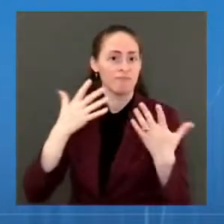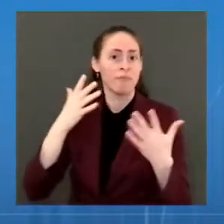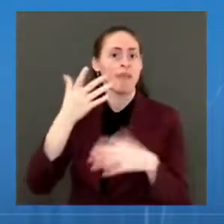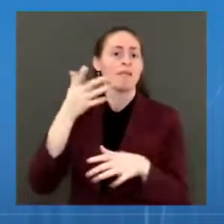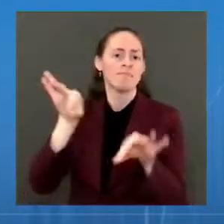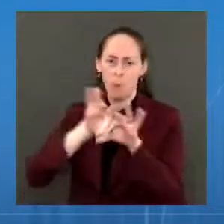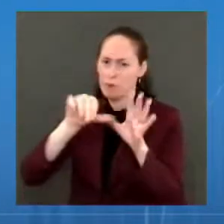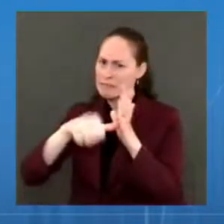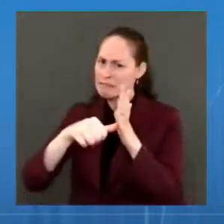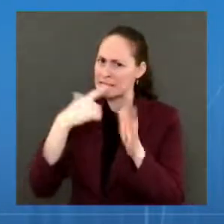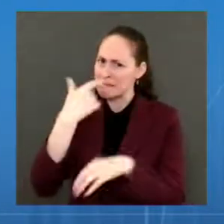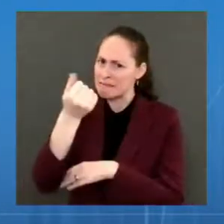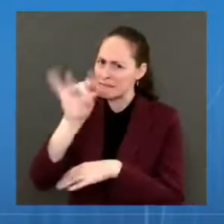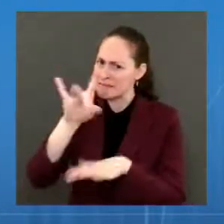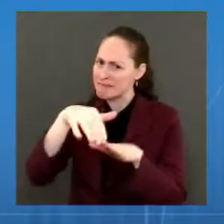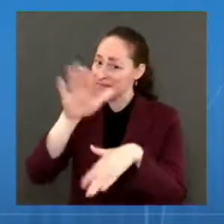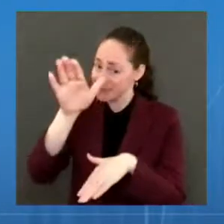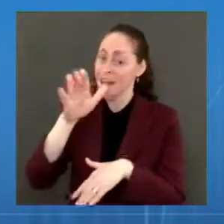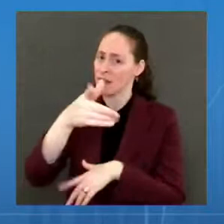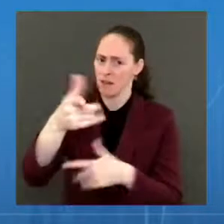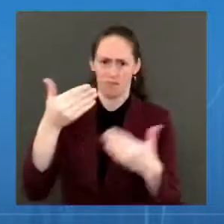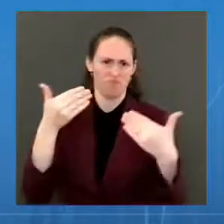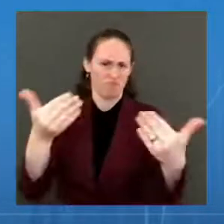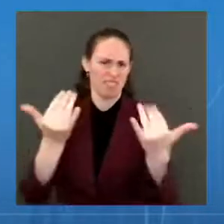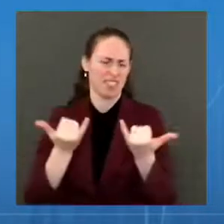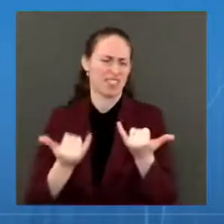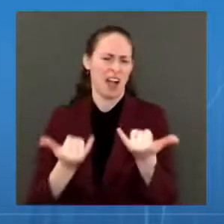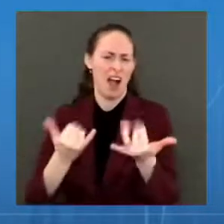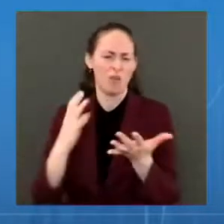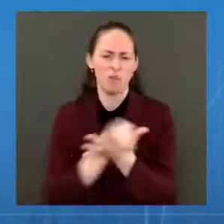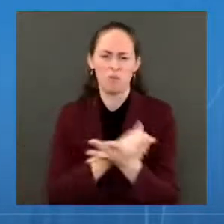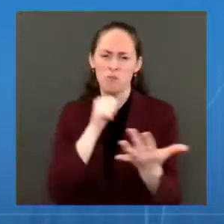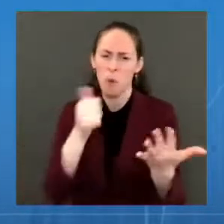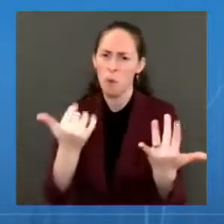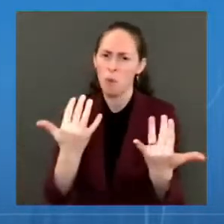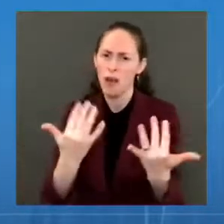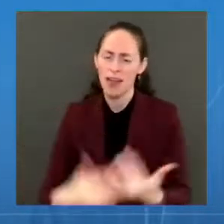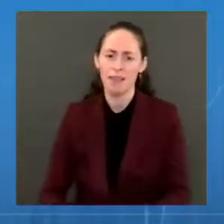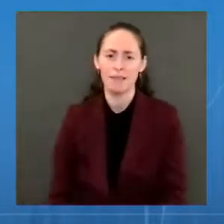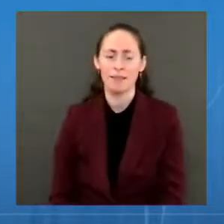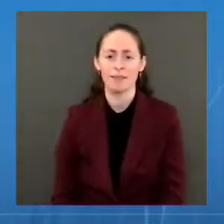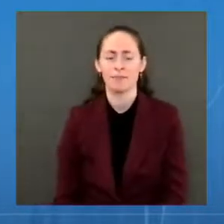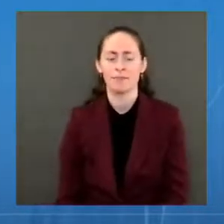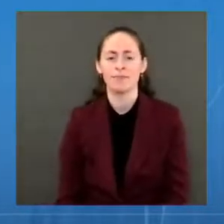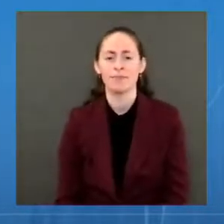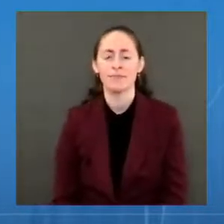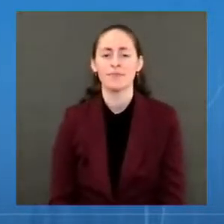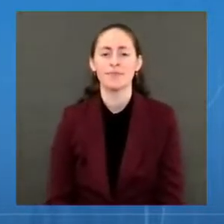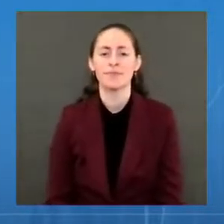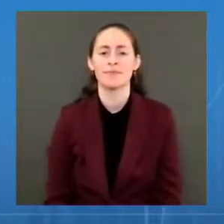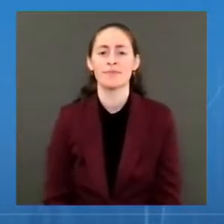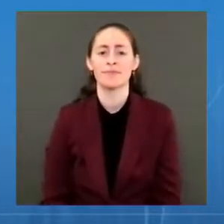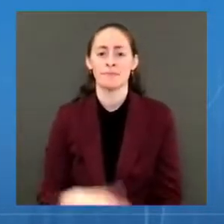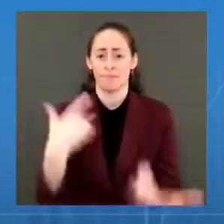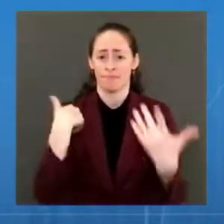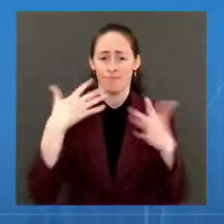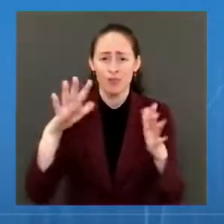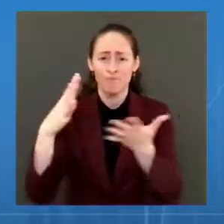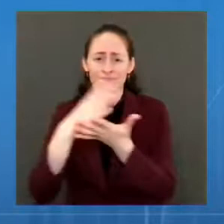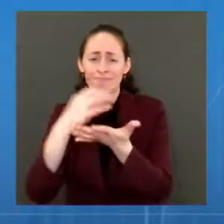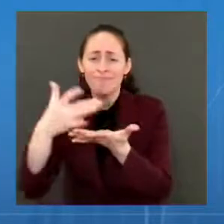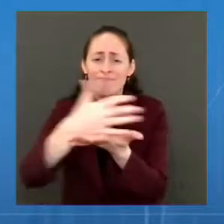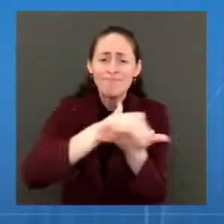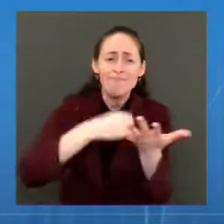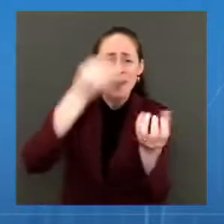boosted. These updated recommendations and the data critically reviewed by the Advisory Committee emphasize an additional